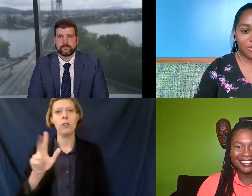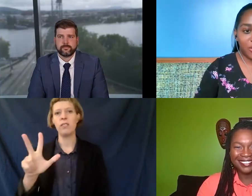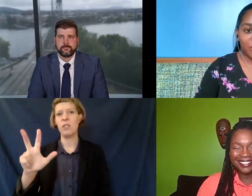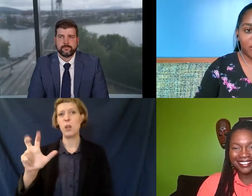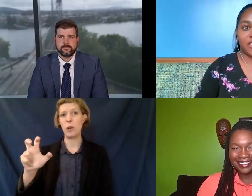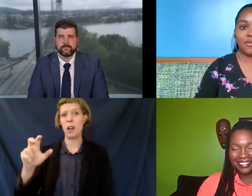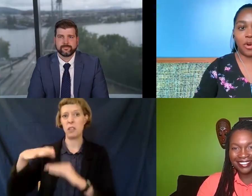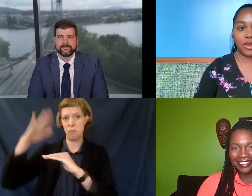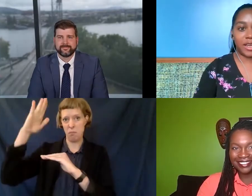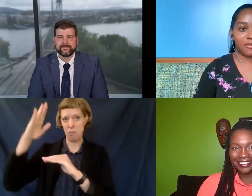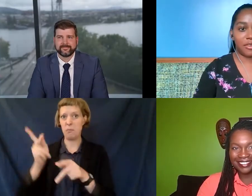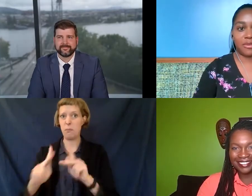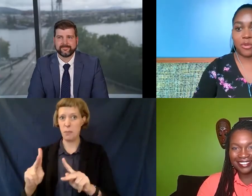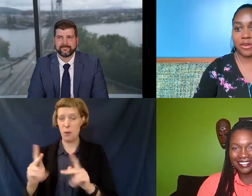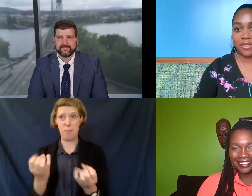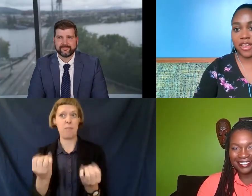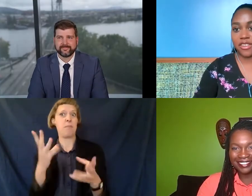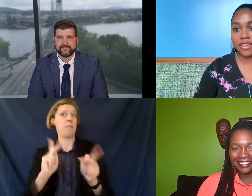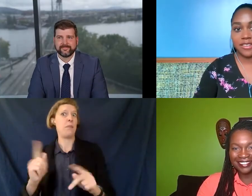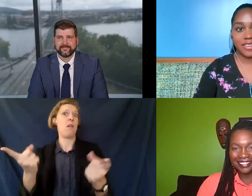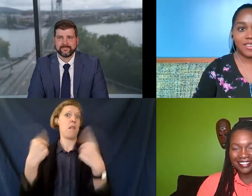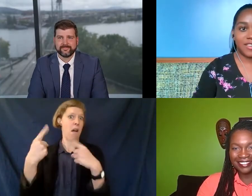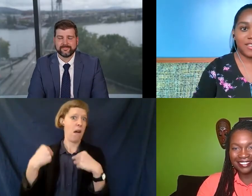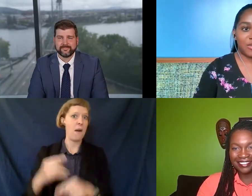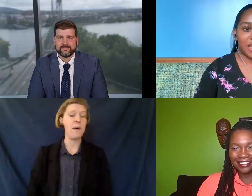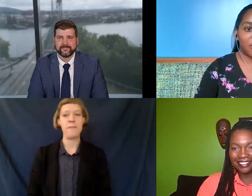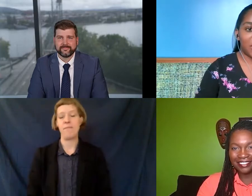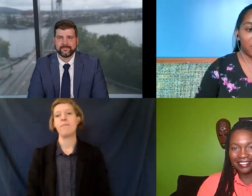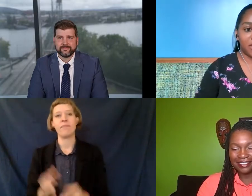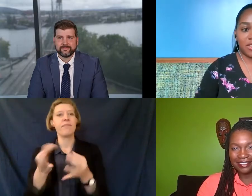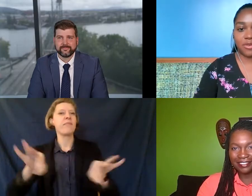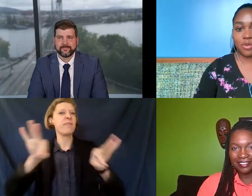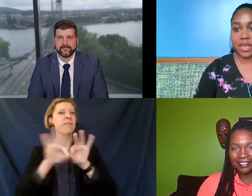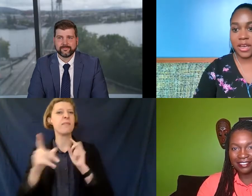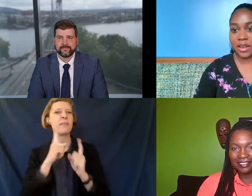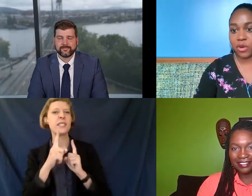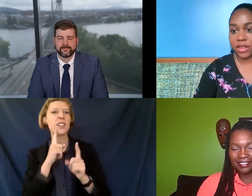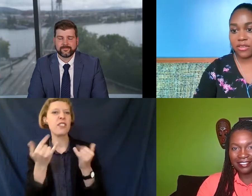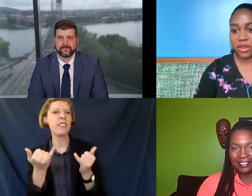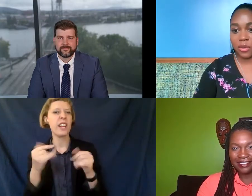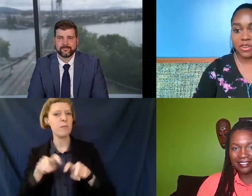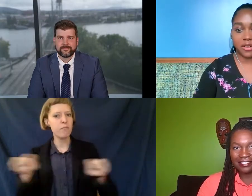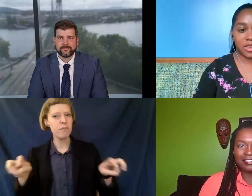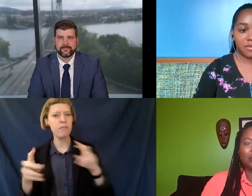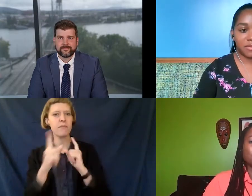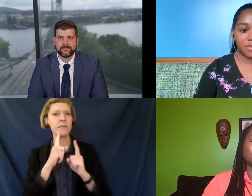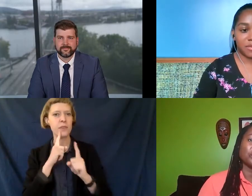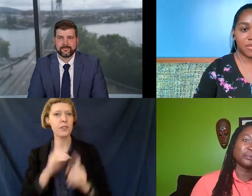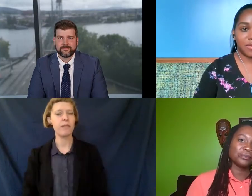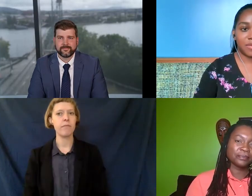just watching them roll in for this important discussion. So thanks for bearing with us as we will get started